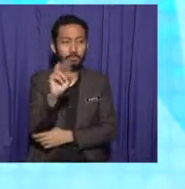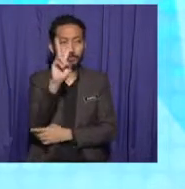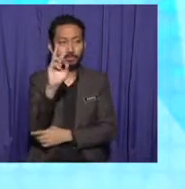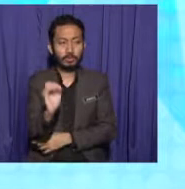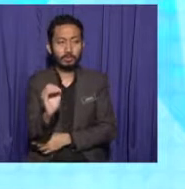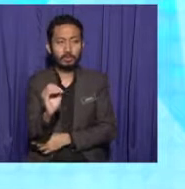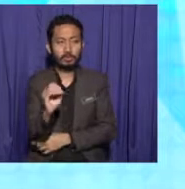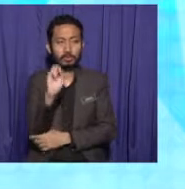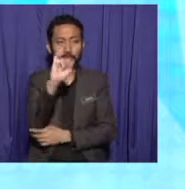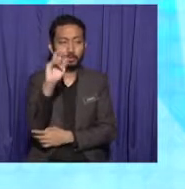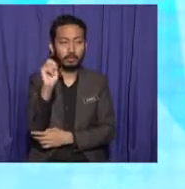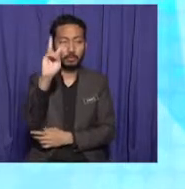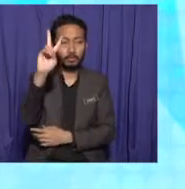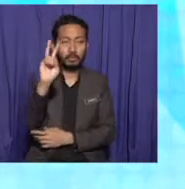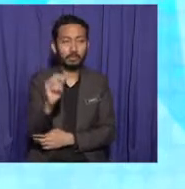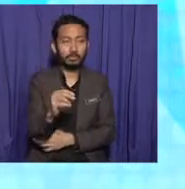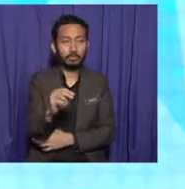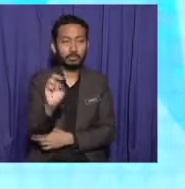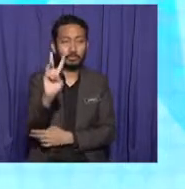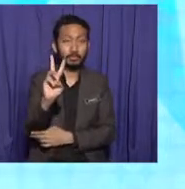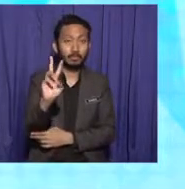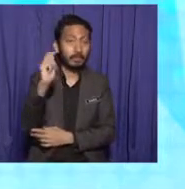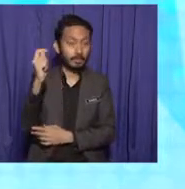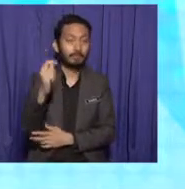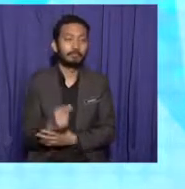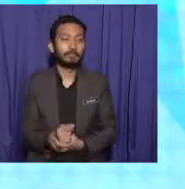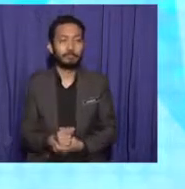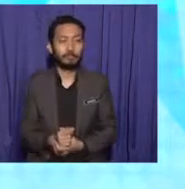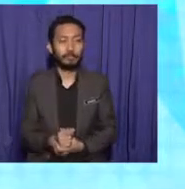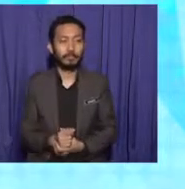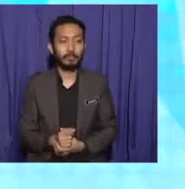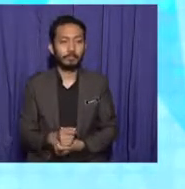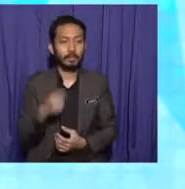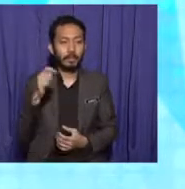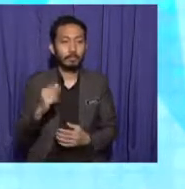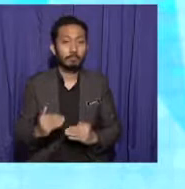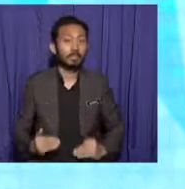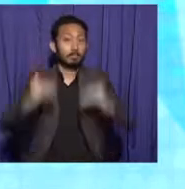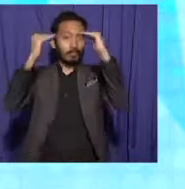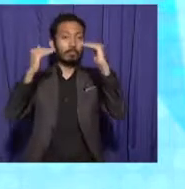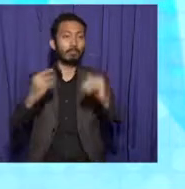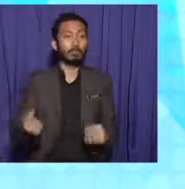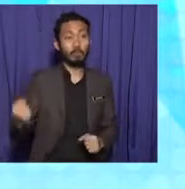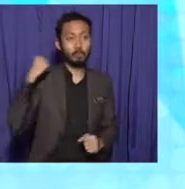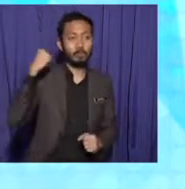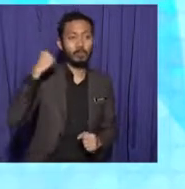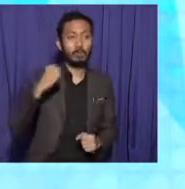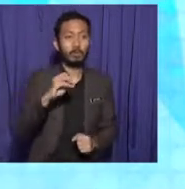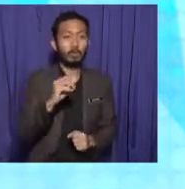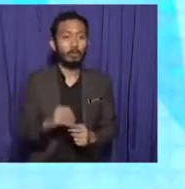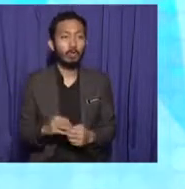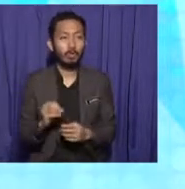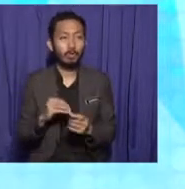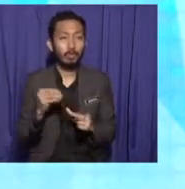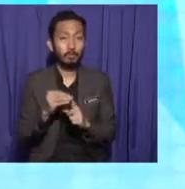P equal to I naught V naught sine squared omega t. The maximum power or the peak power is equal